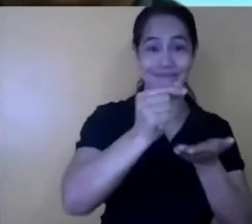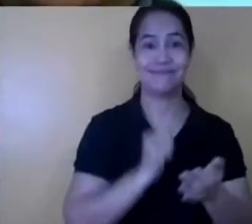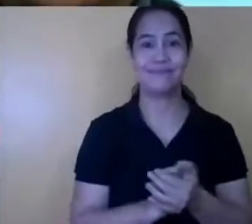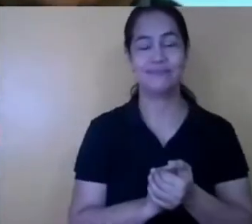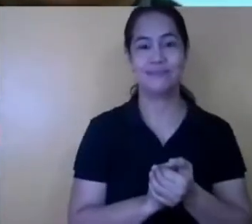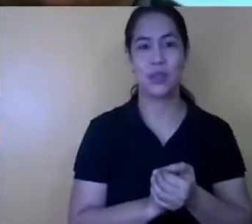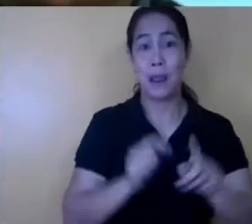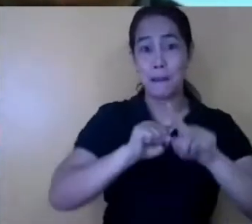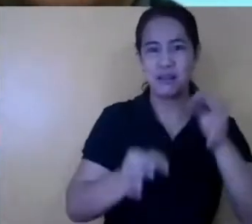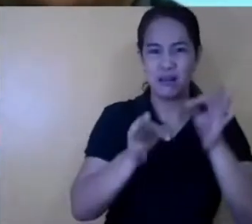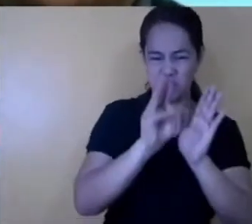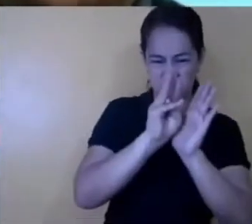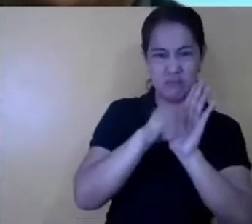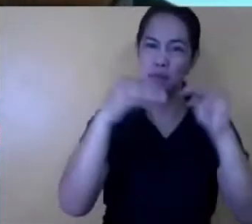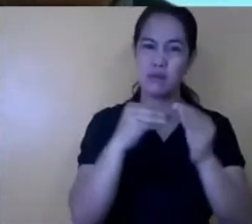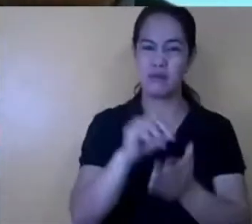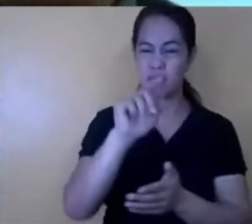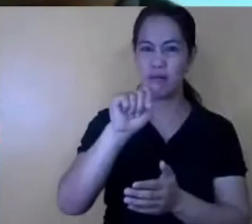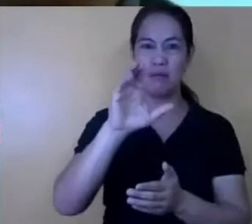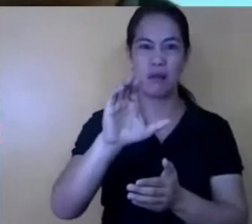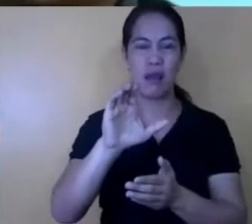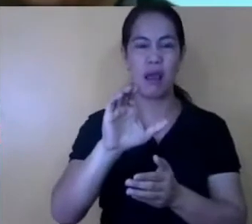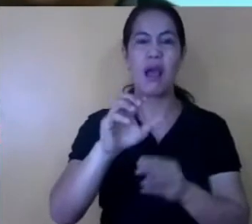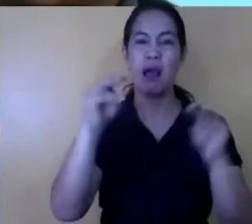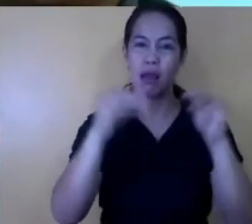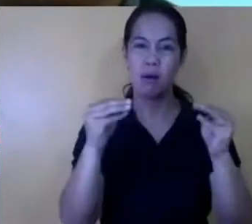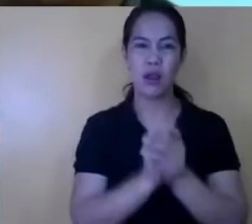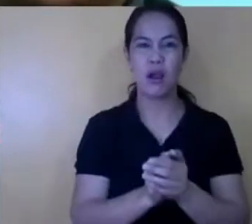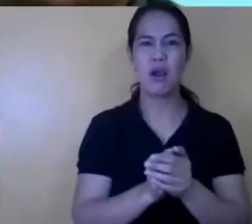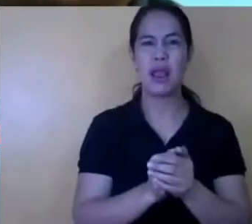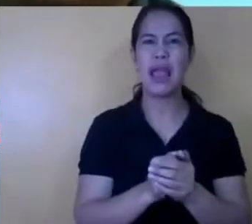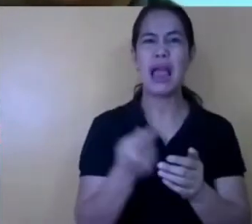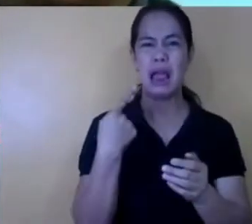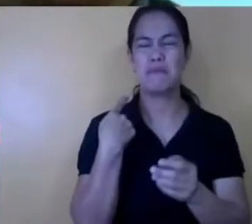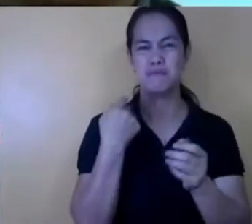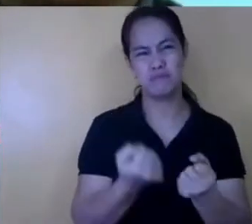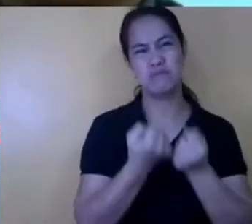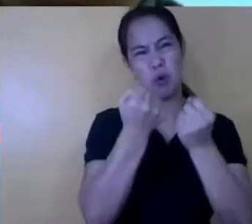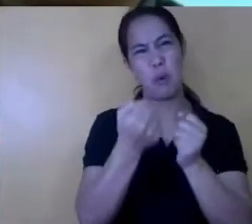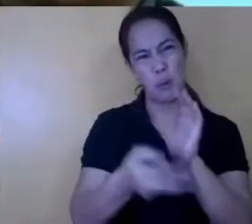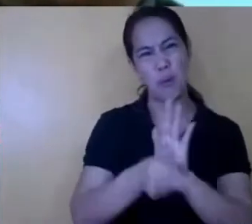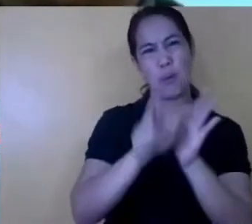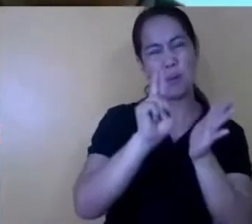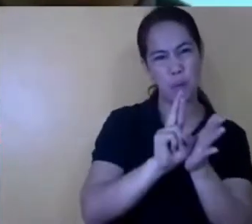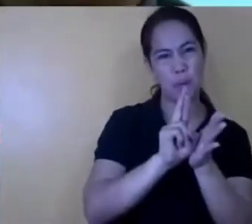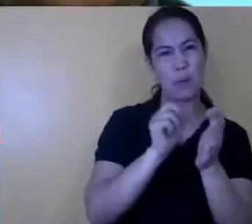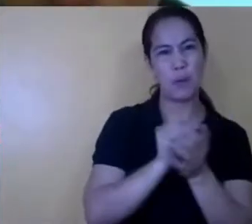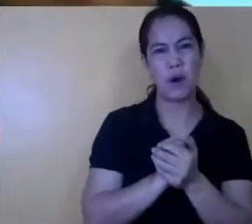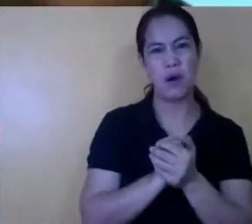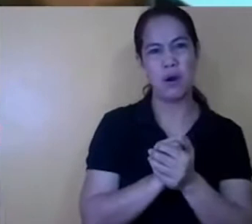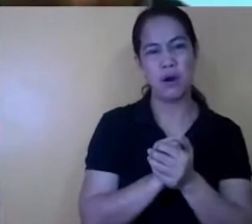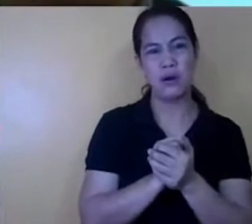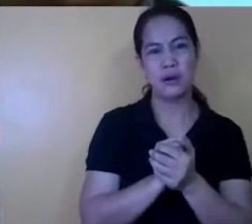of LAC sessions and professional meetings are only complemented with the reviews of with the